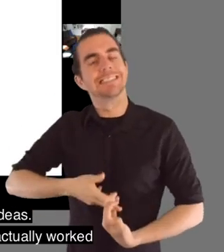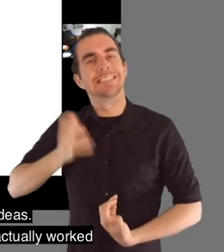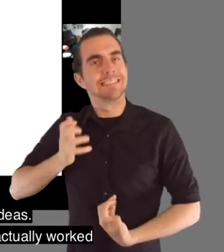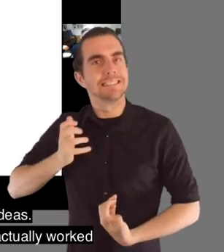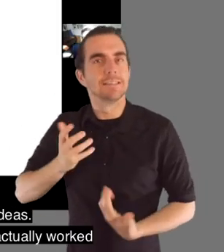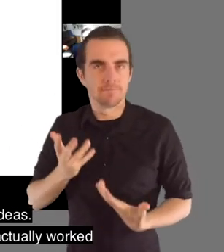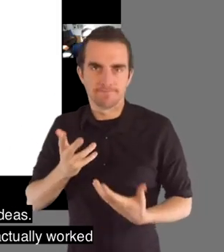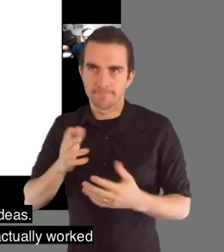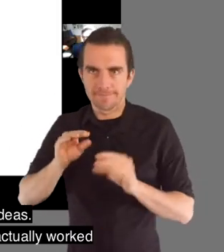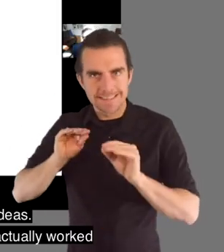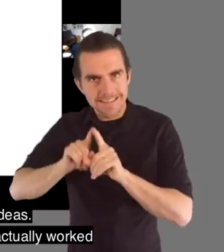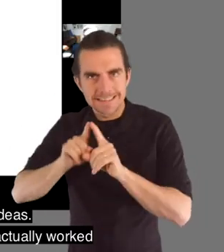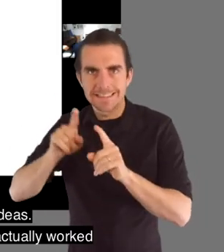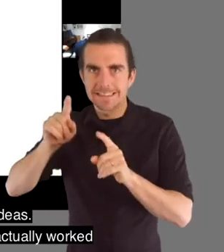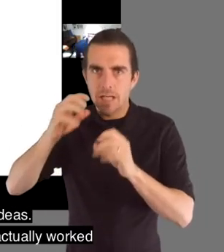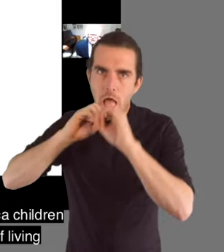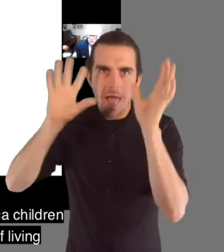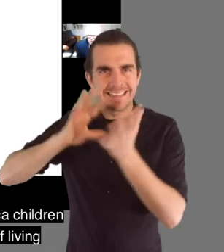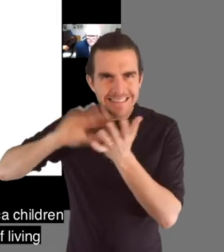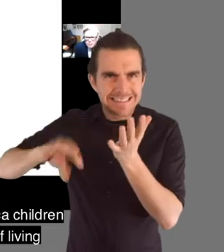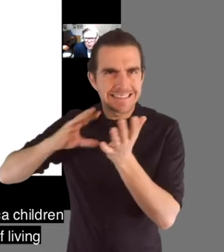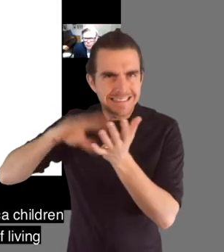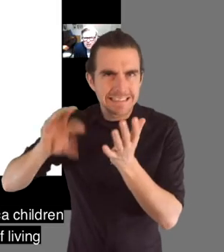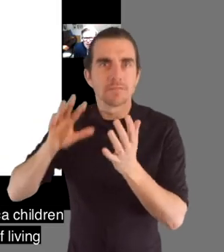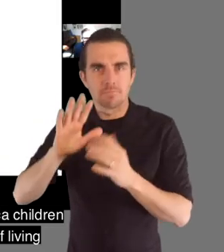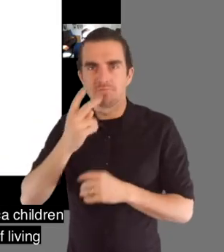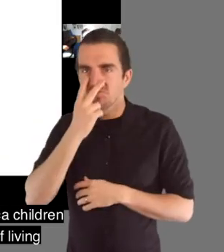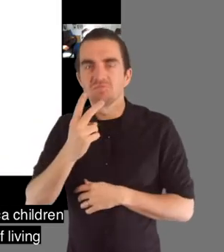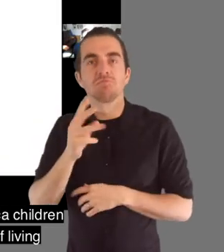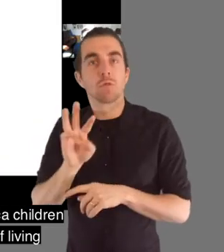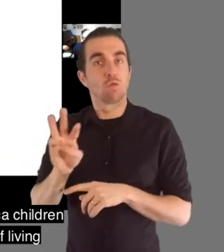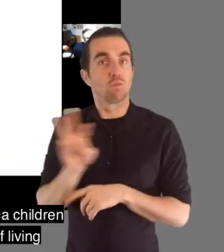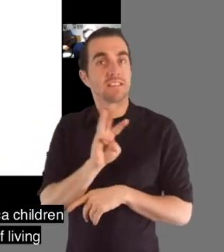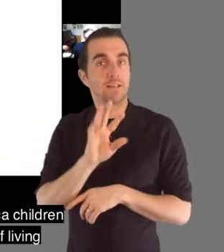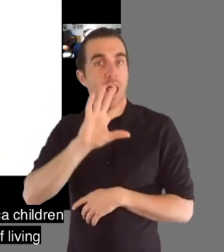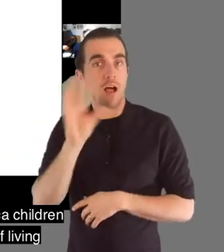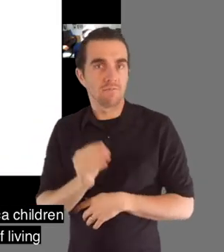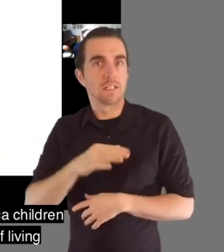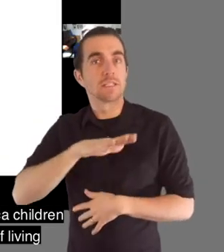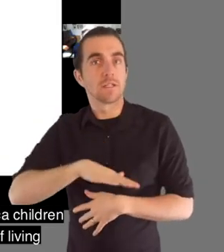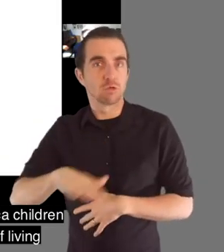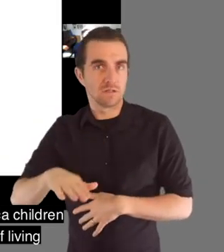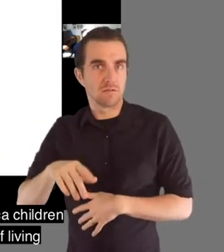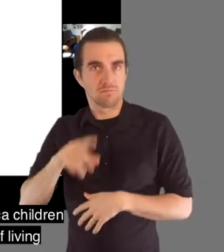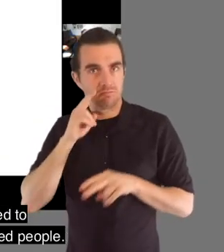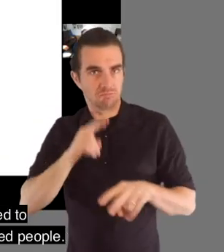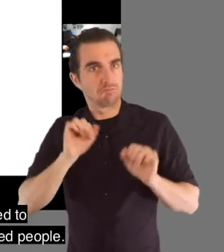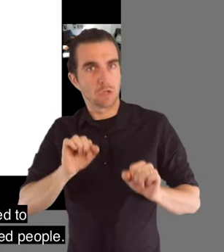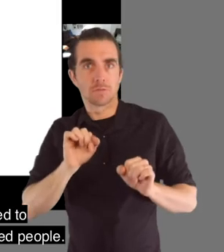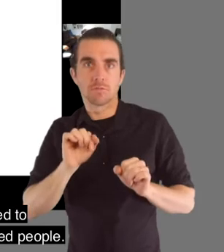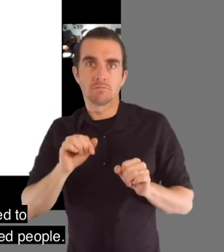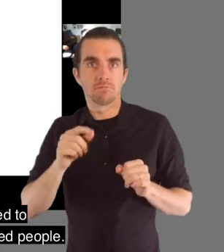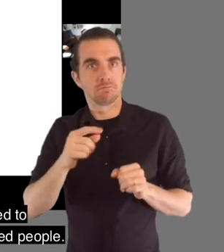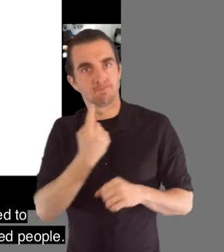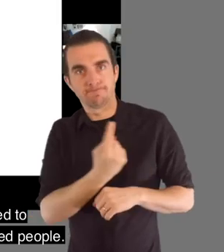we'll look in a minute at things that have actually worked. But let's look at a few more. In West Africa, for example, children were not believed to be capable of living